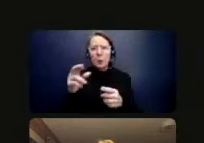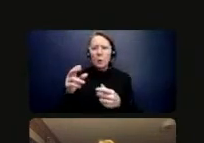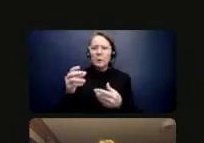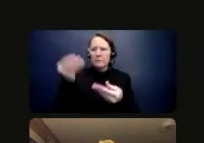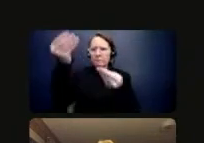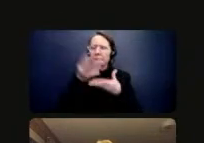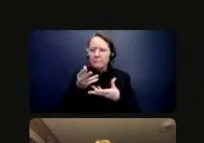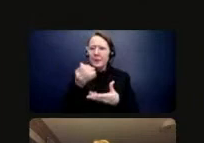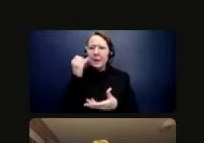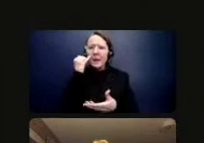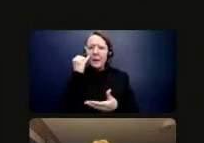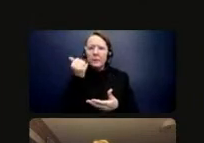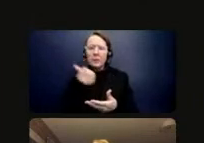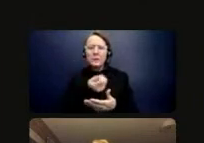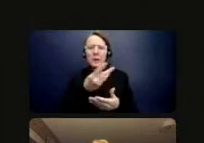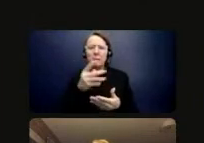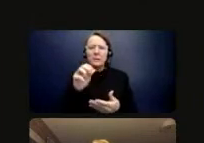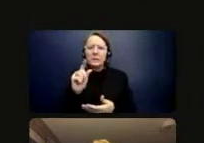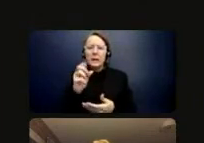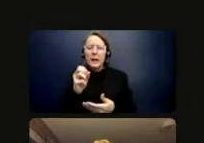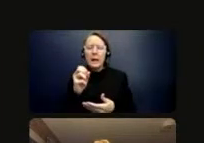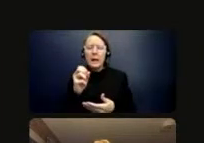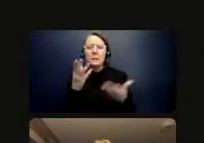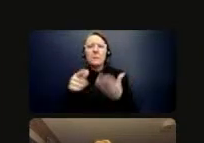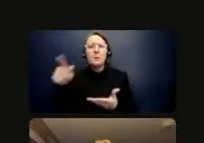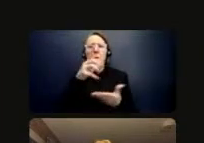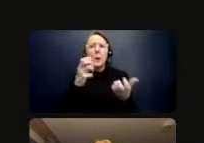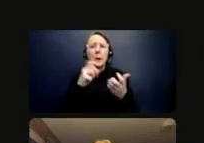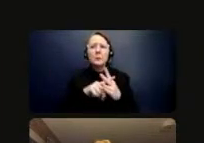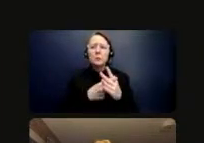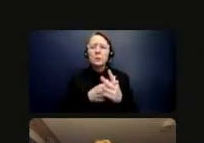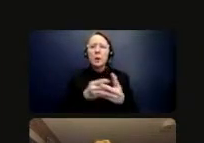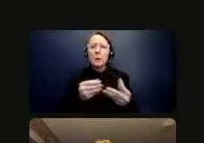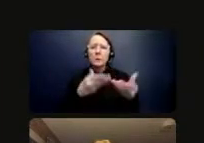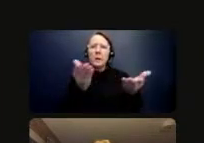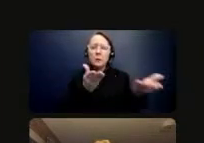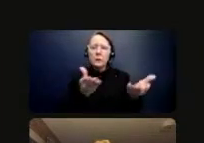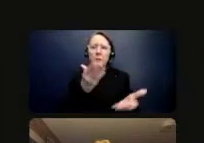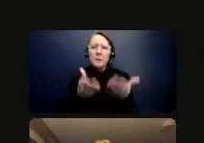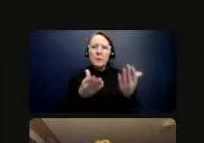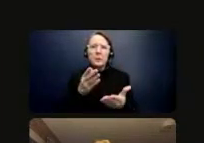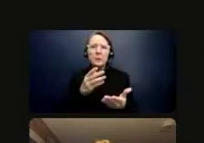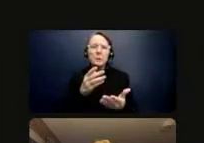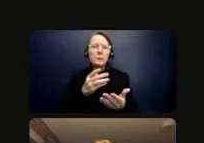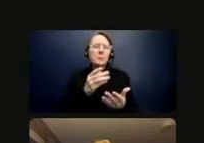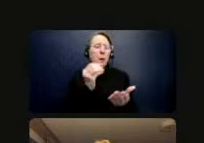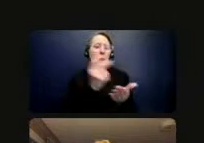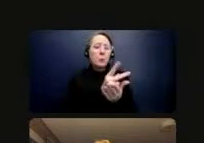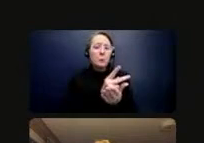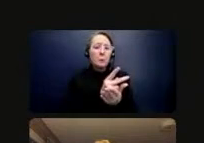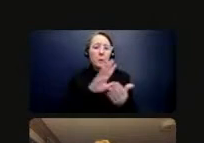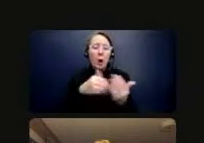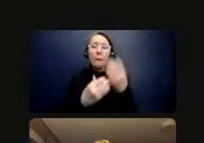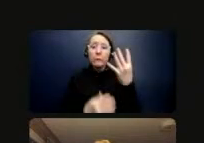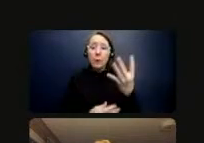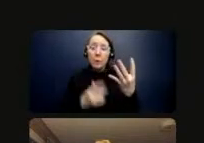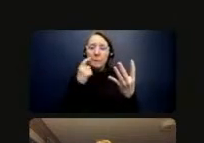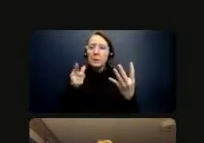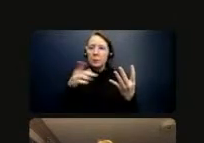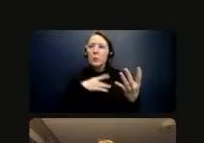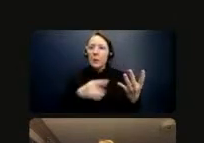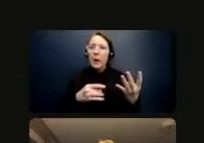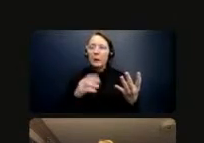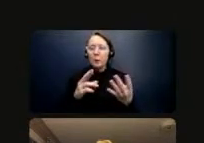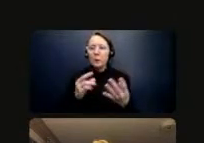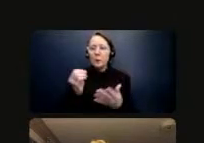number of sites you may want to activate. One number of sites, like maybe you approve at all four because you like it, or you